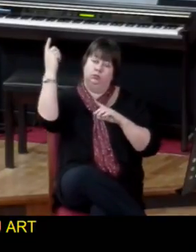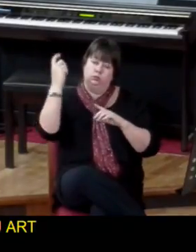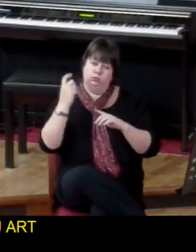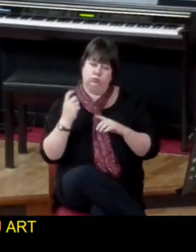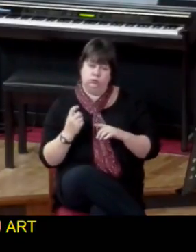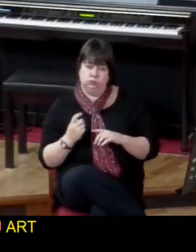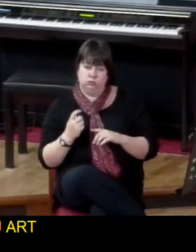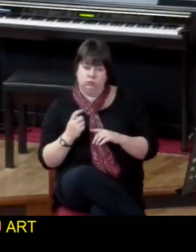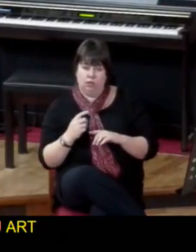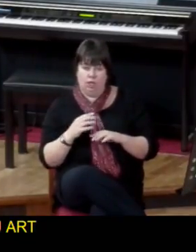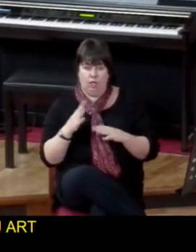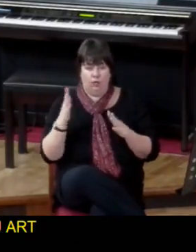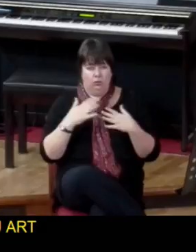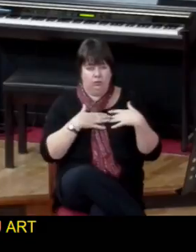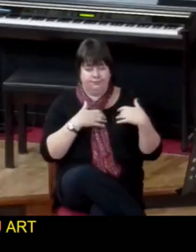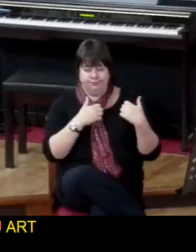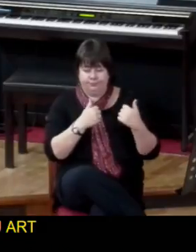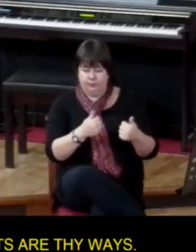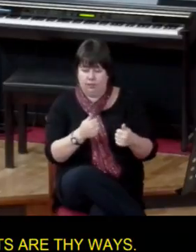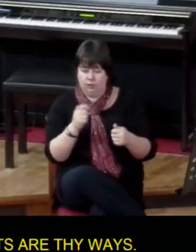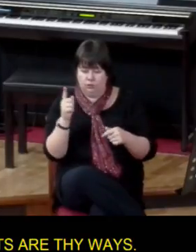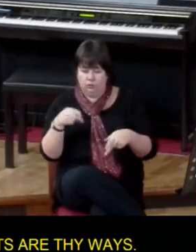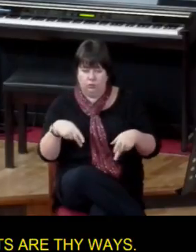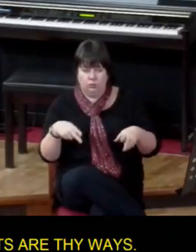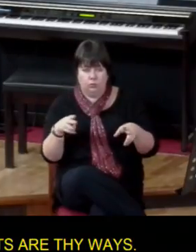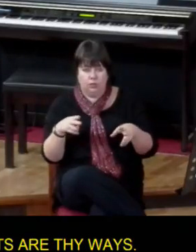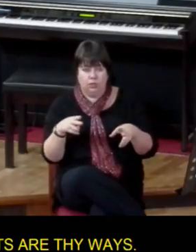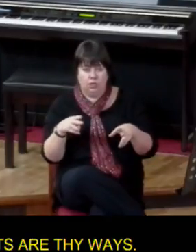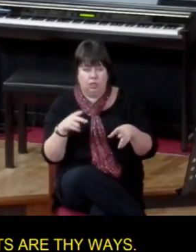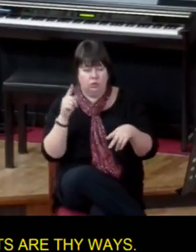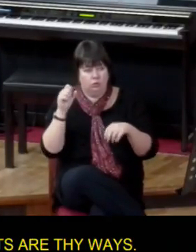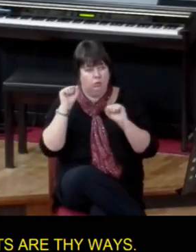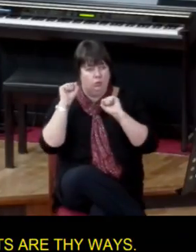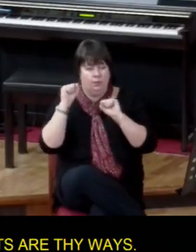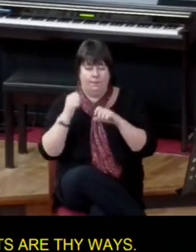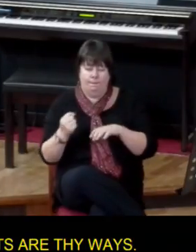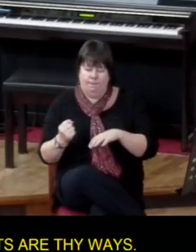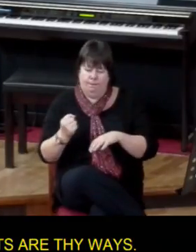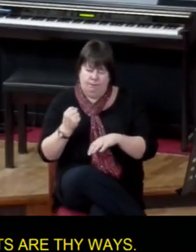are your ways, and how great is your power.